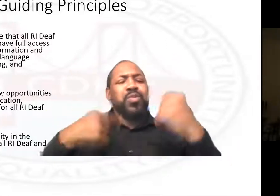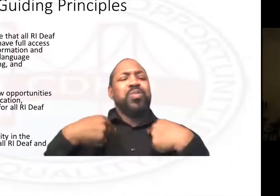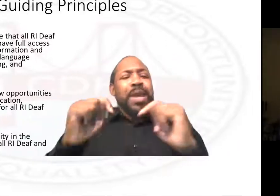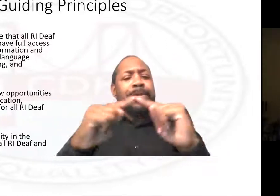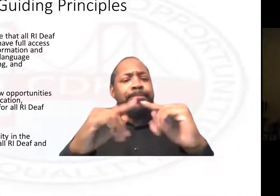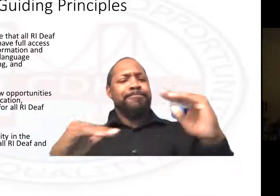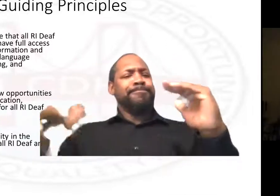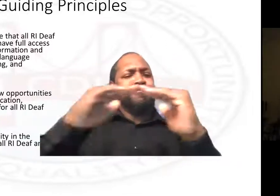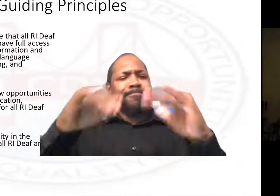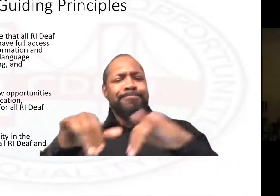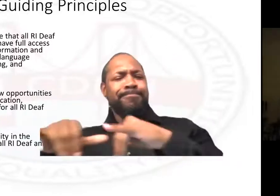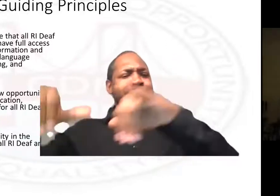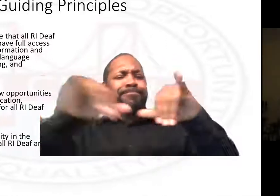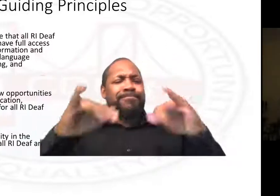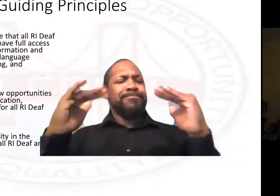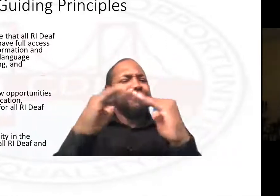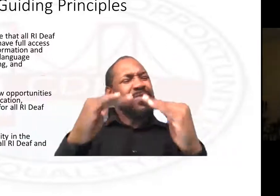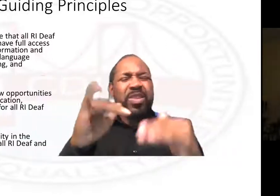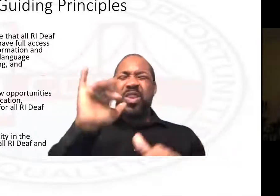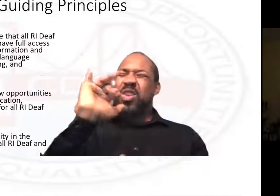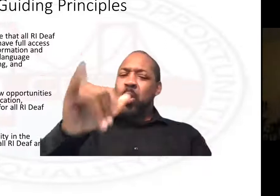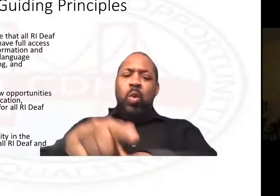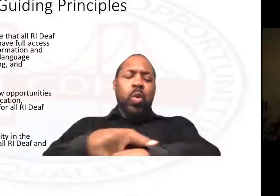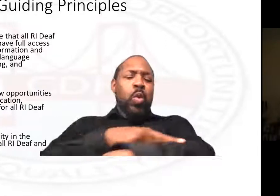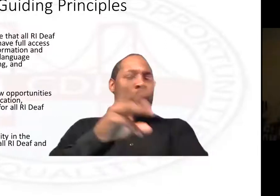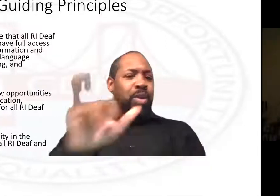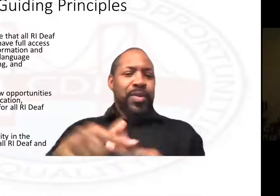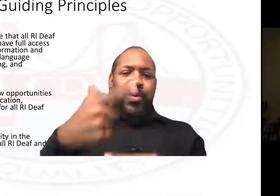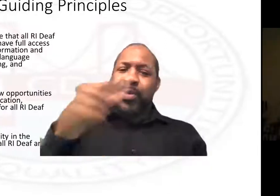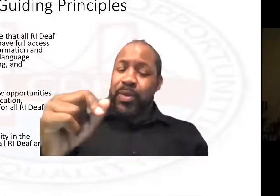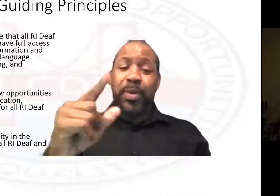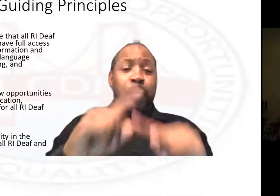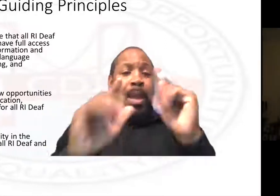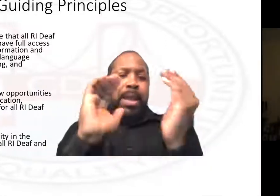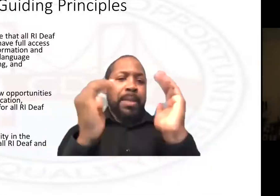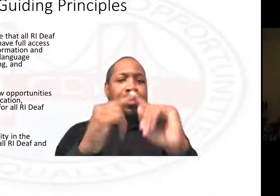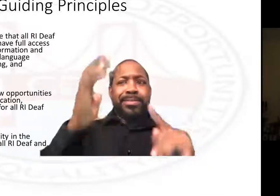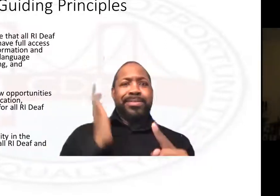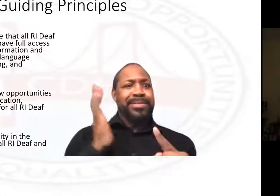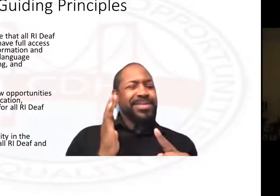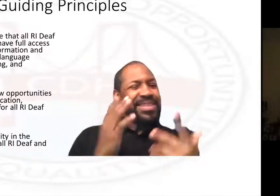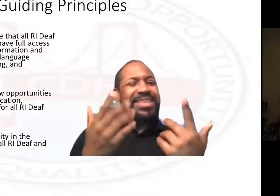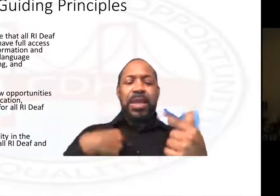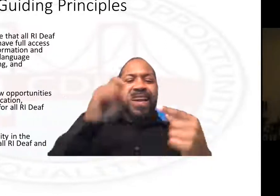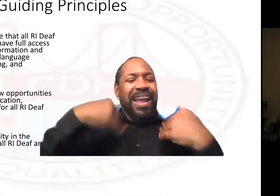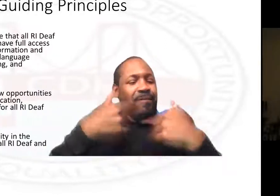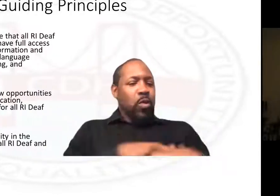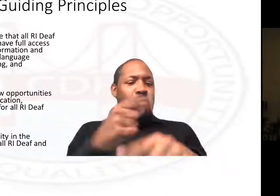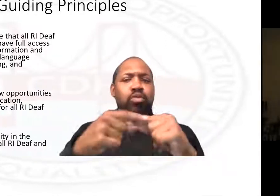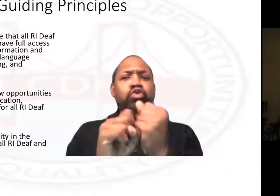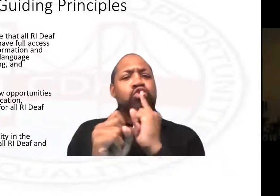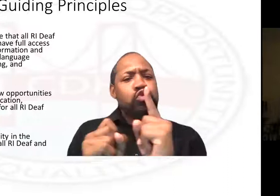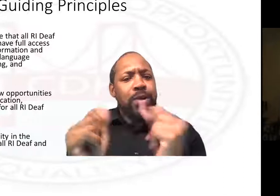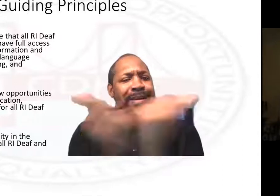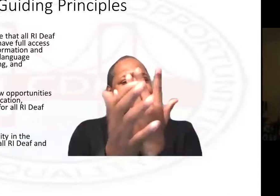less than or second-class citizens, that they have equal access as non-deaf people to everything. And obviously we have a long way to go,